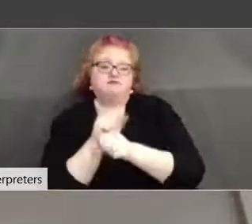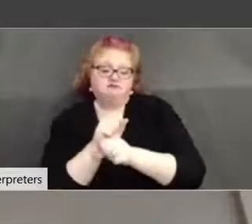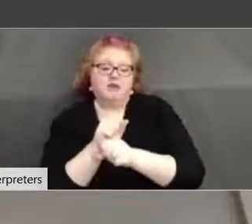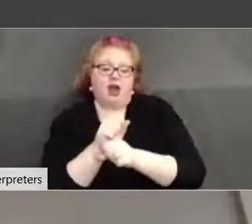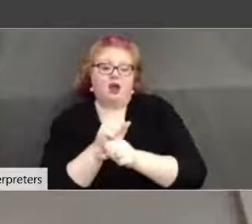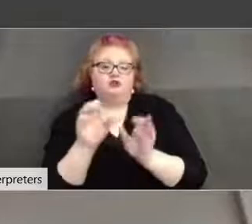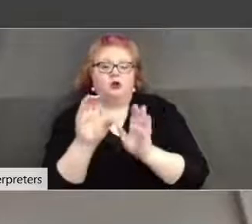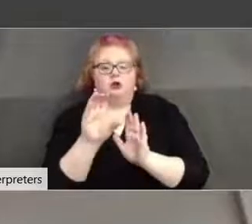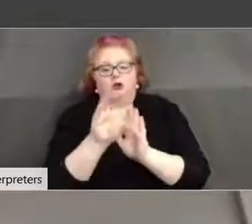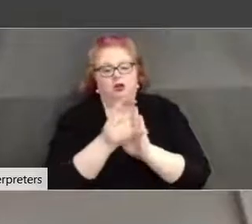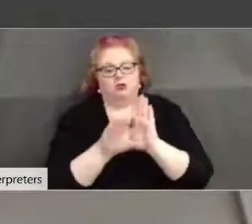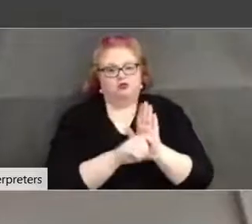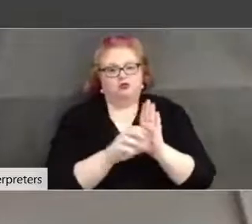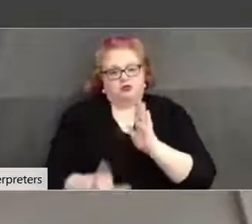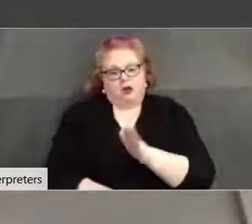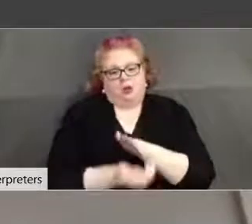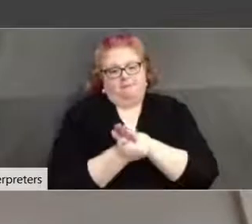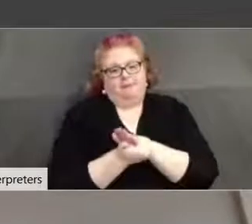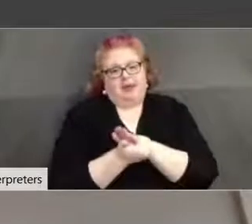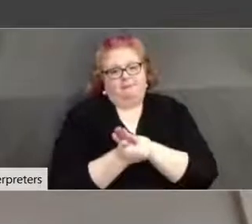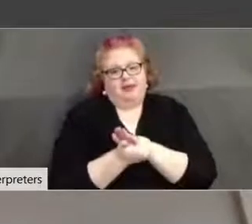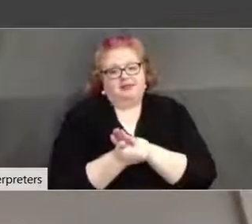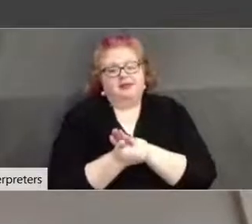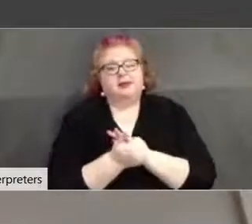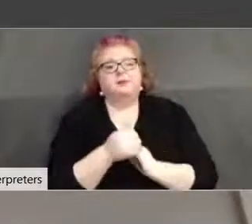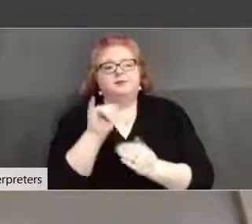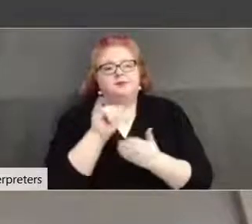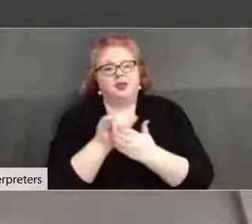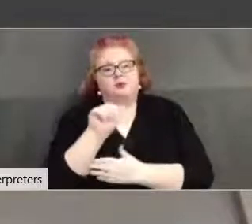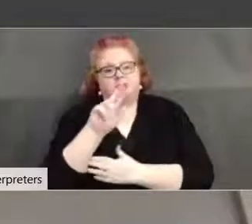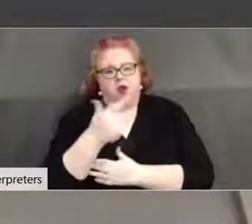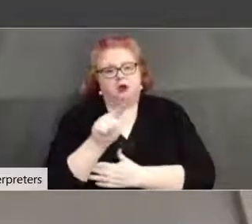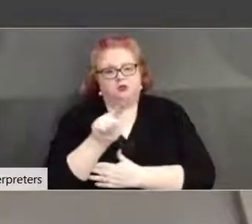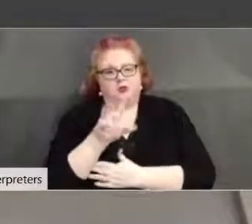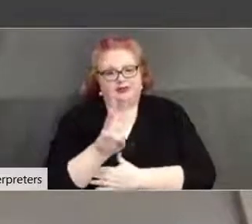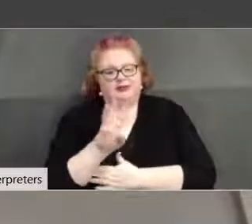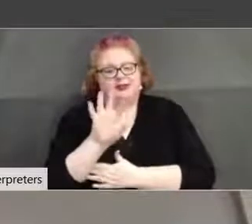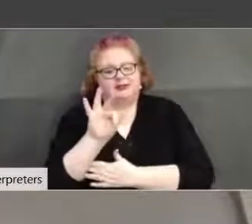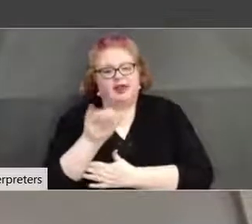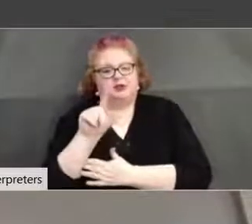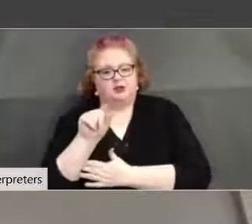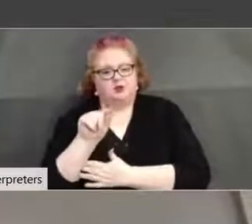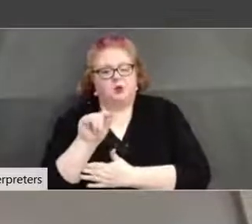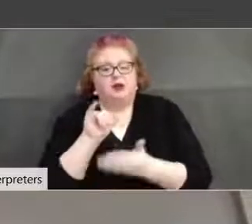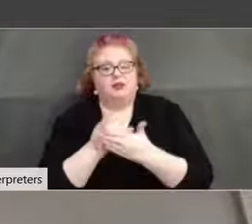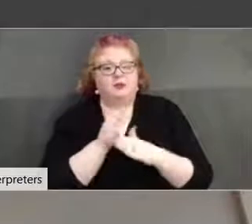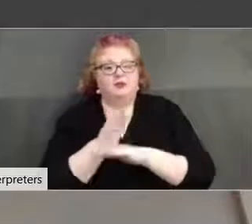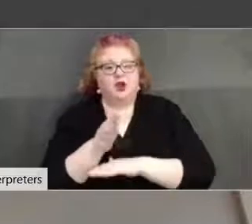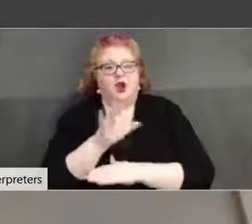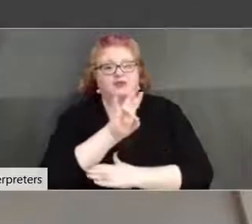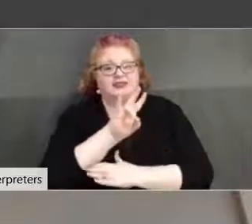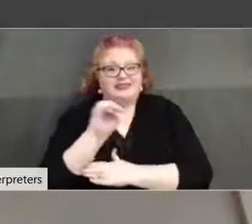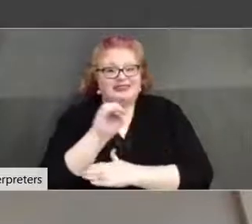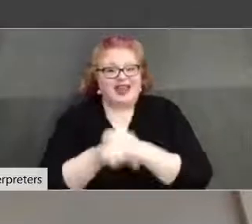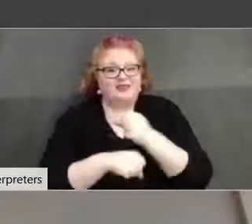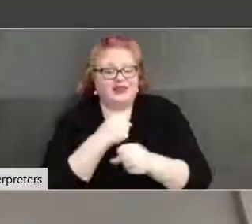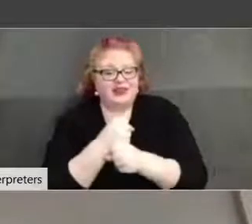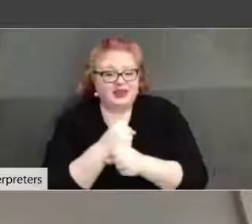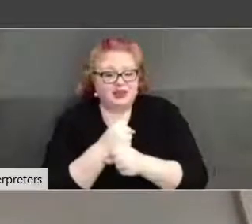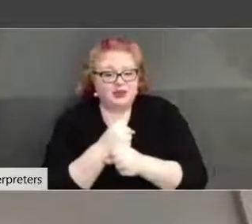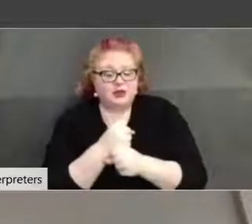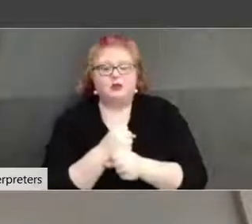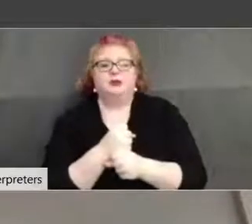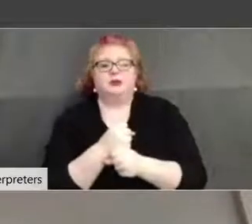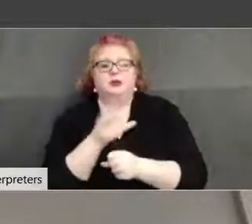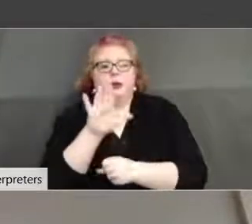1920. And whereas the 19th Amendment was the culmination of over 70 years of hard work by women such as Susan